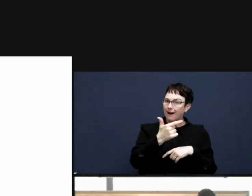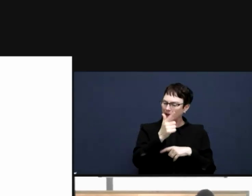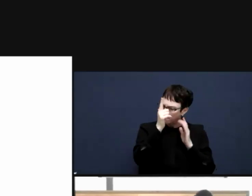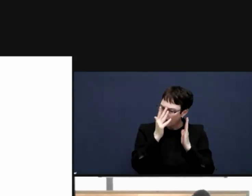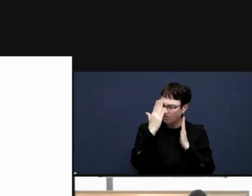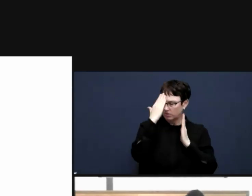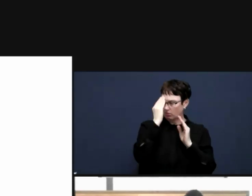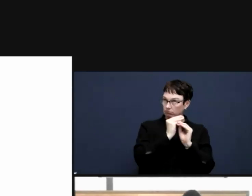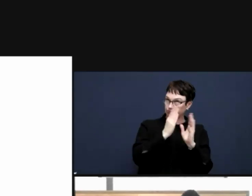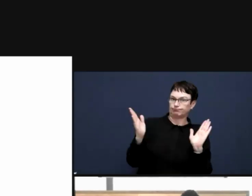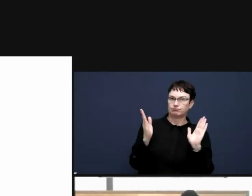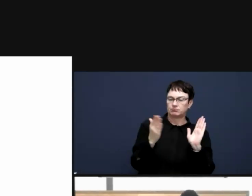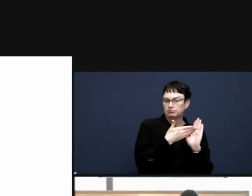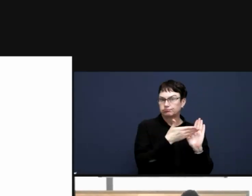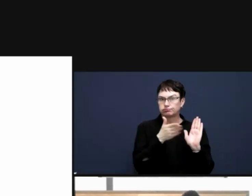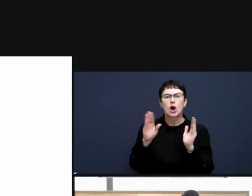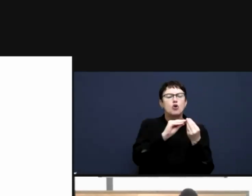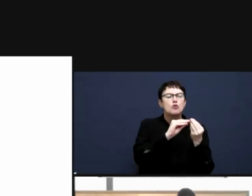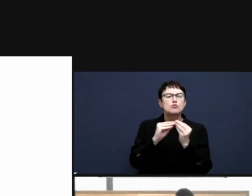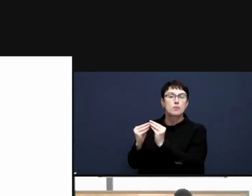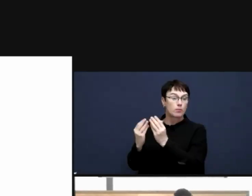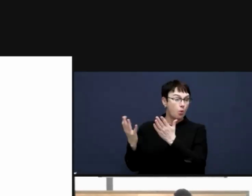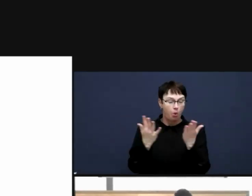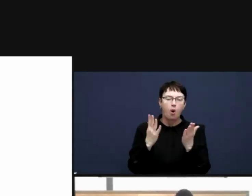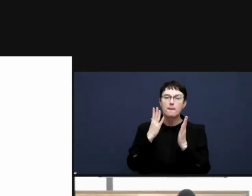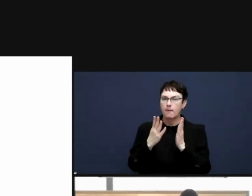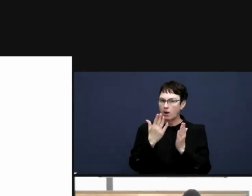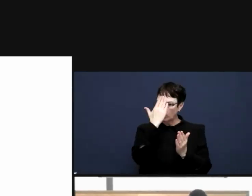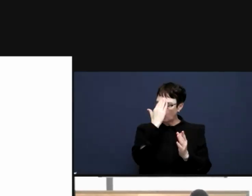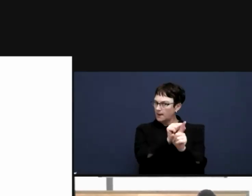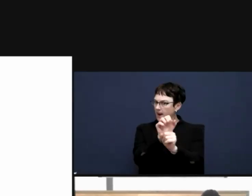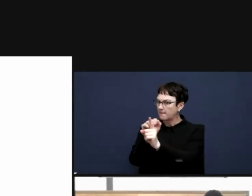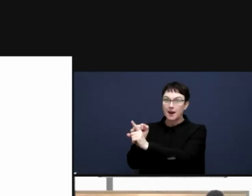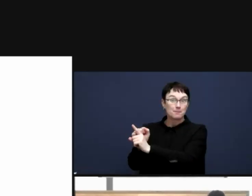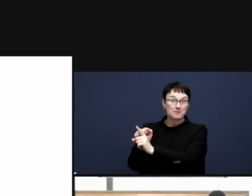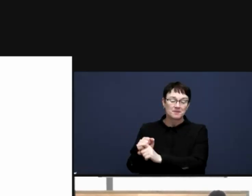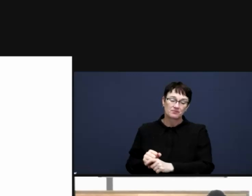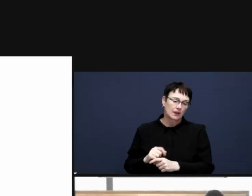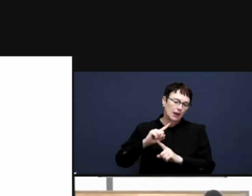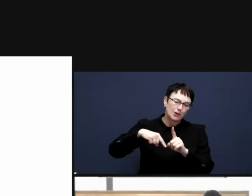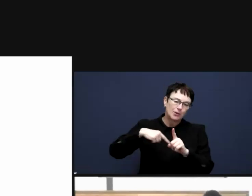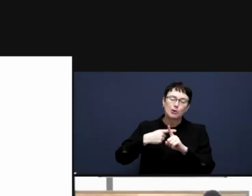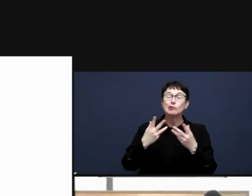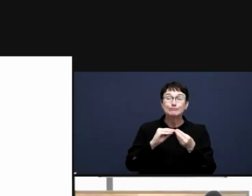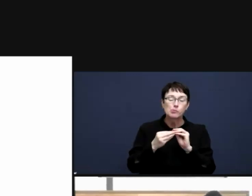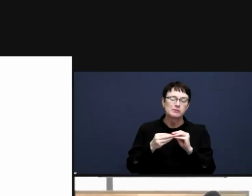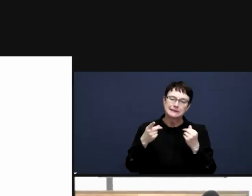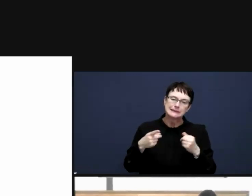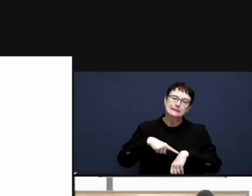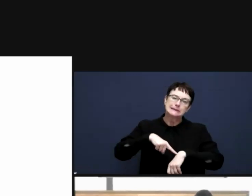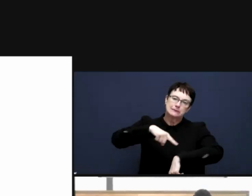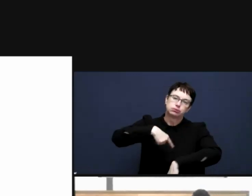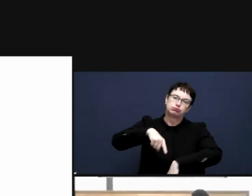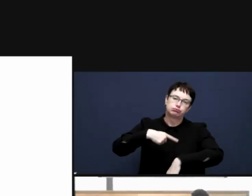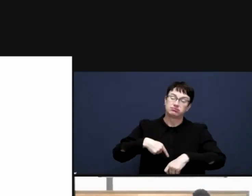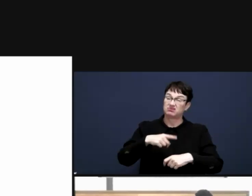spectrum of issues. So basically, the limitations are that it's really time consuming and you're most likely not able to test all the